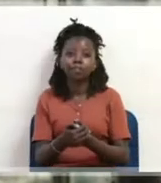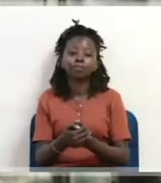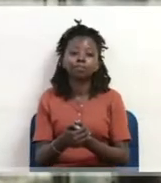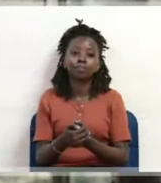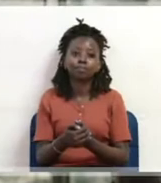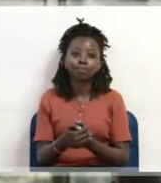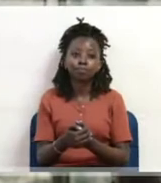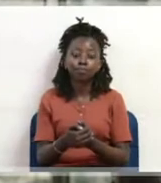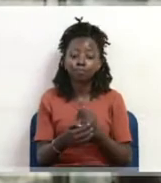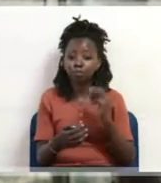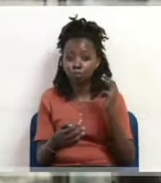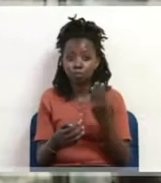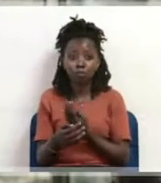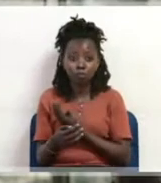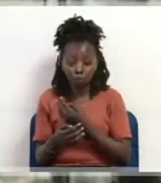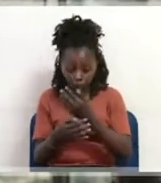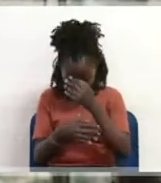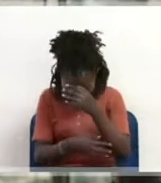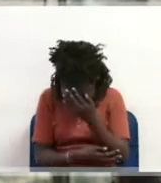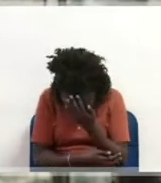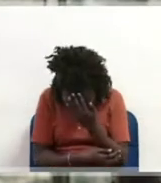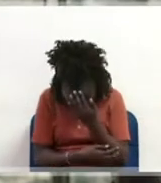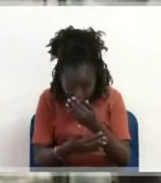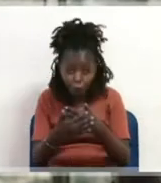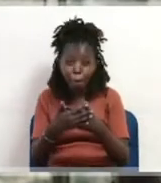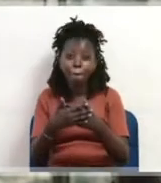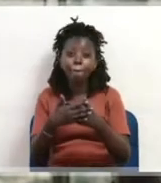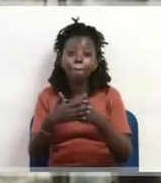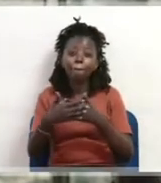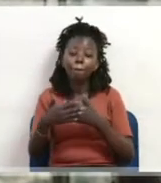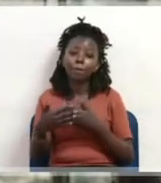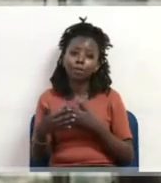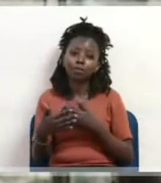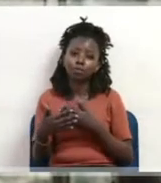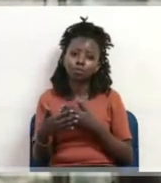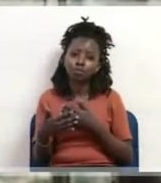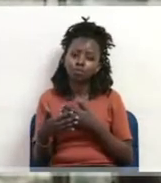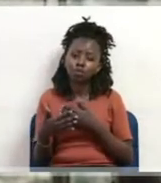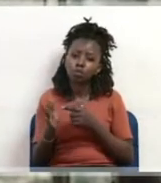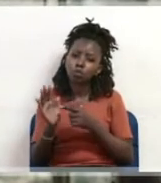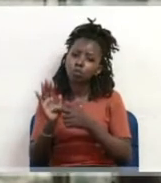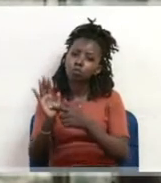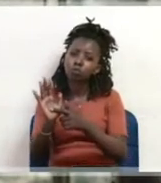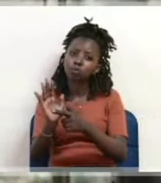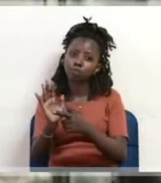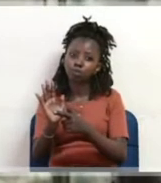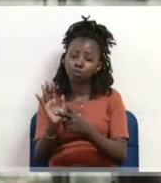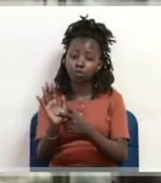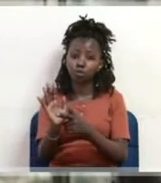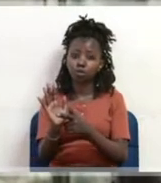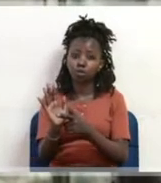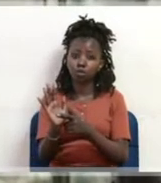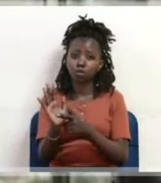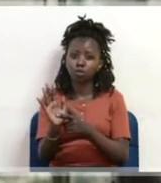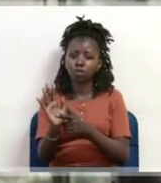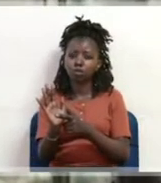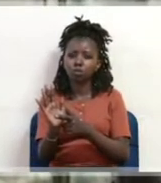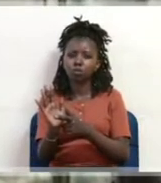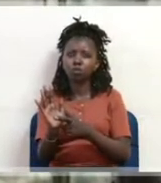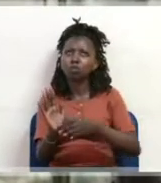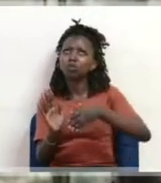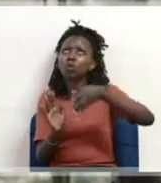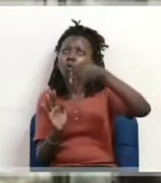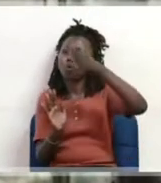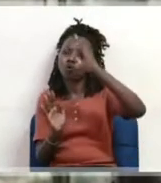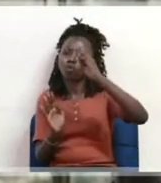We bow down before as a demonstration of another's superiority. We